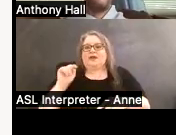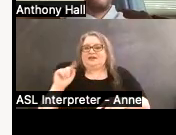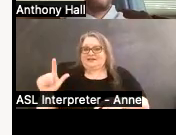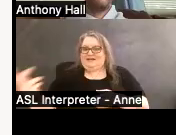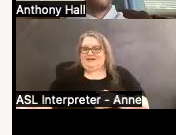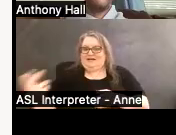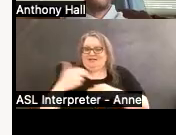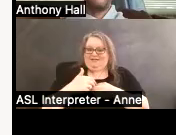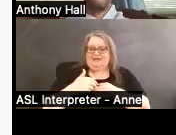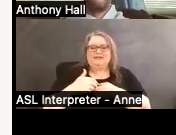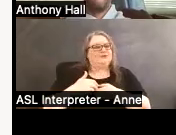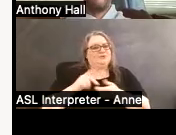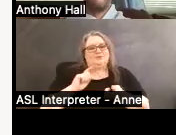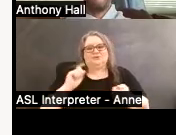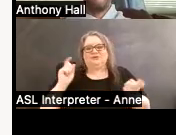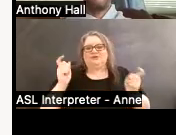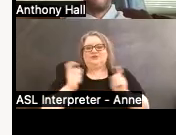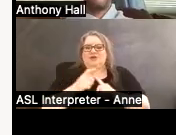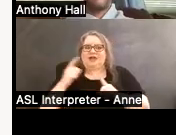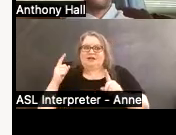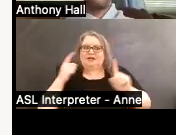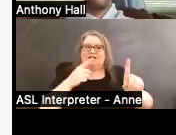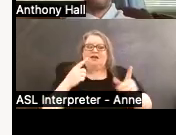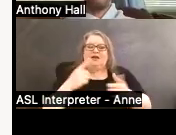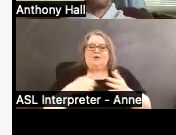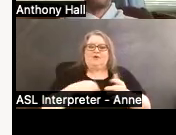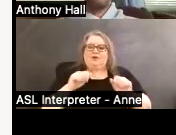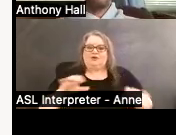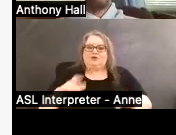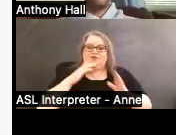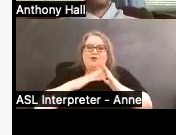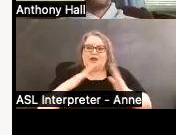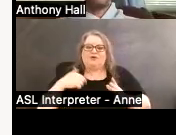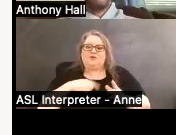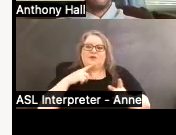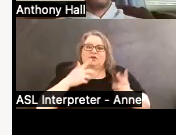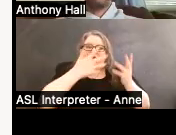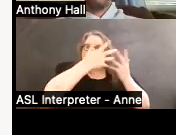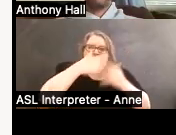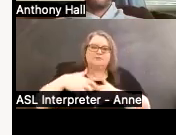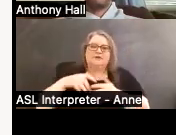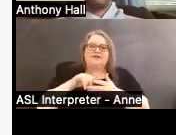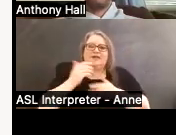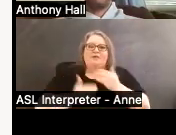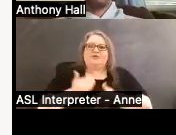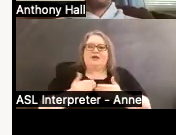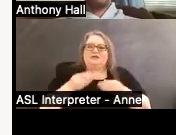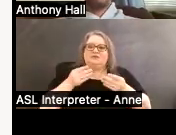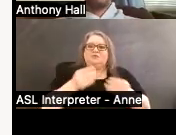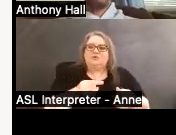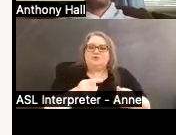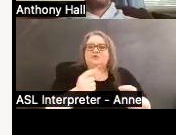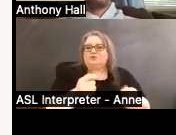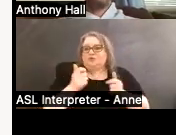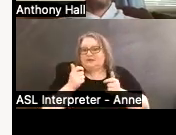changed the trajectory for what we were able to do as far as housing. We were able to streamline the process a lot smoother and a lot quicker.